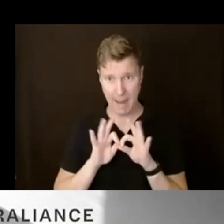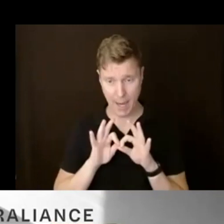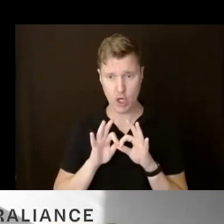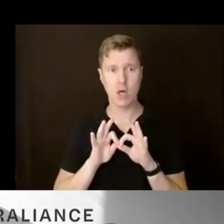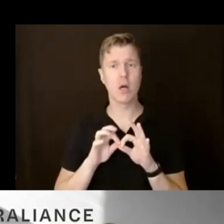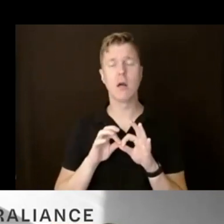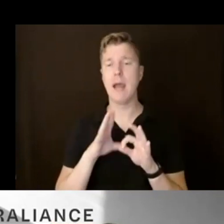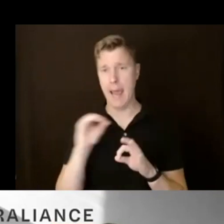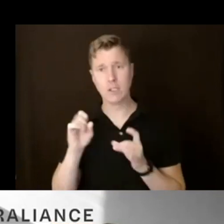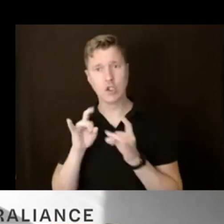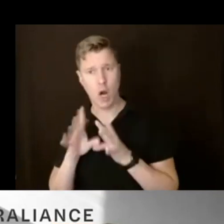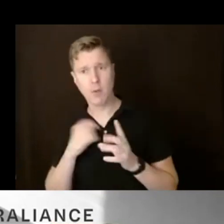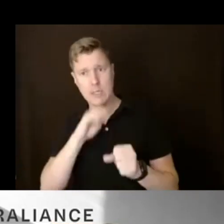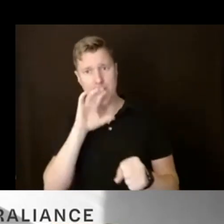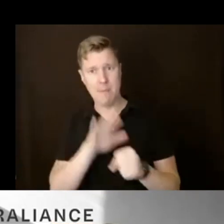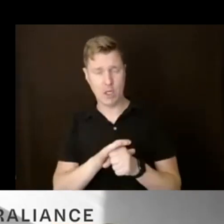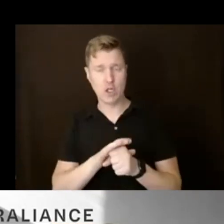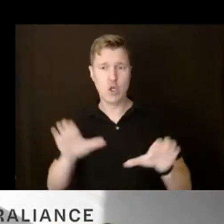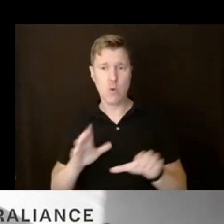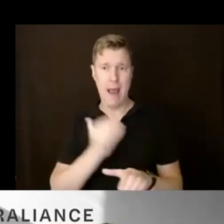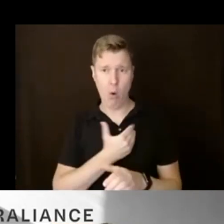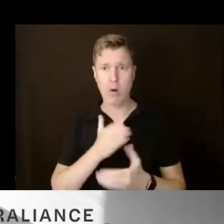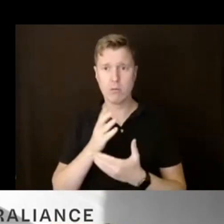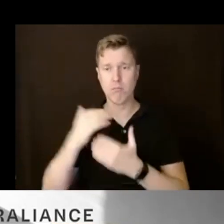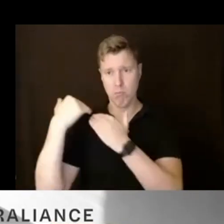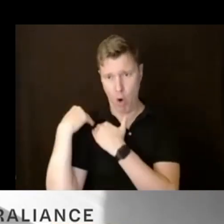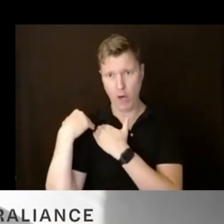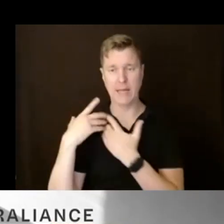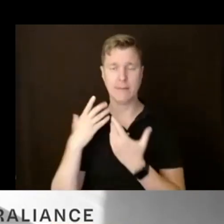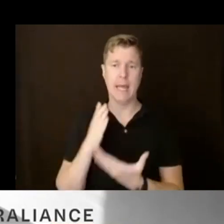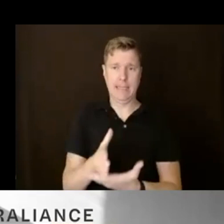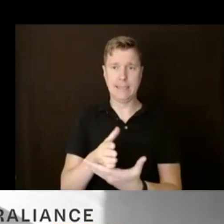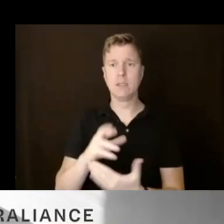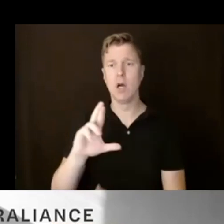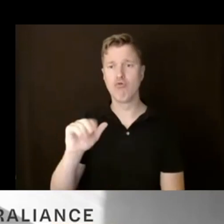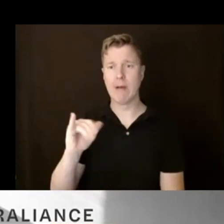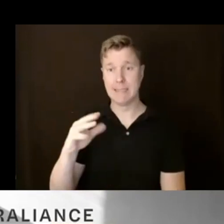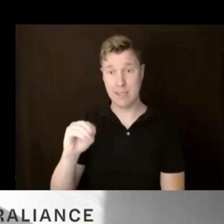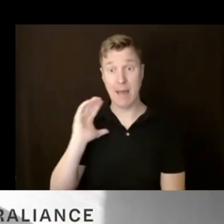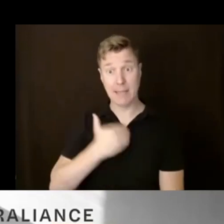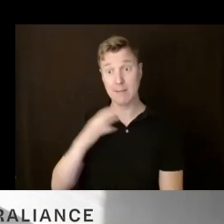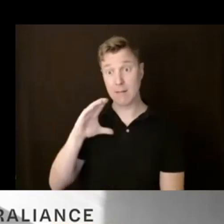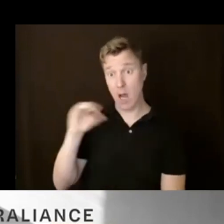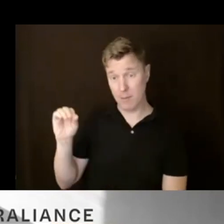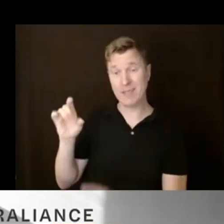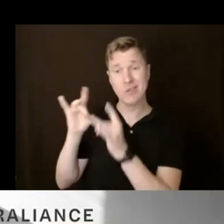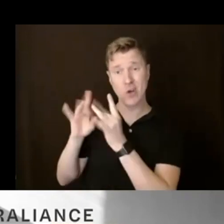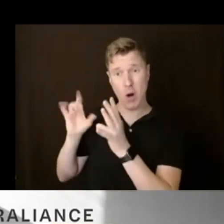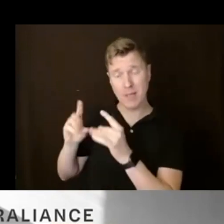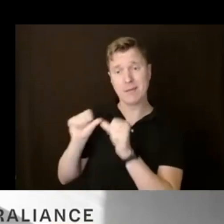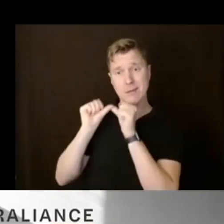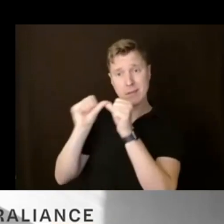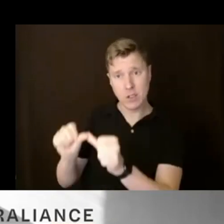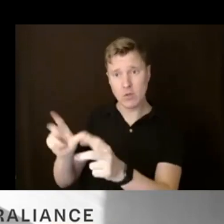in ending systemic racism. It says, as a company, Starbucks leaders continue to listen to